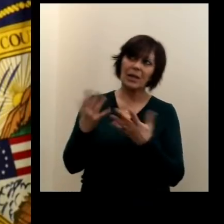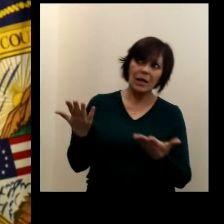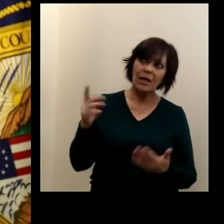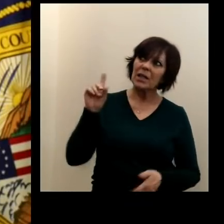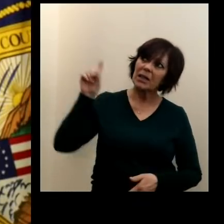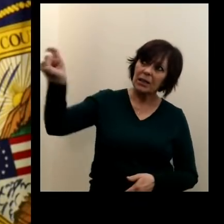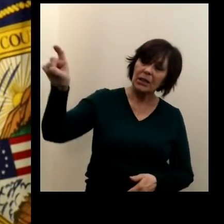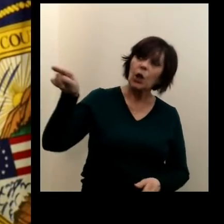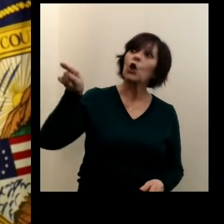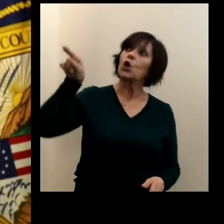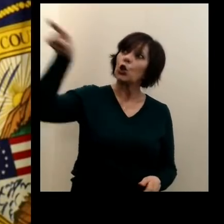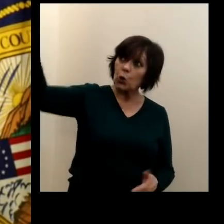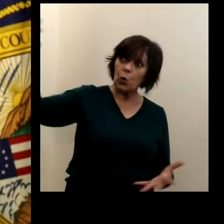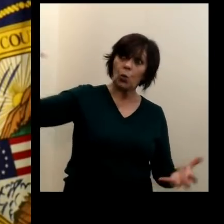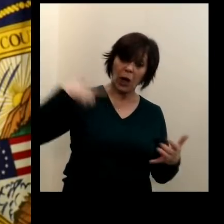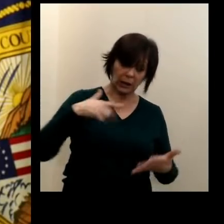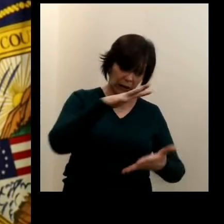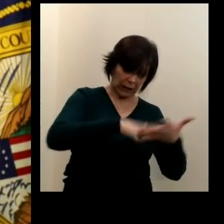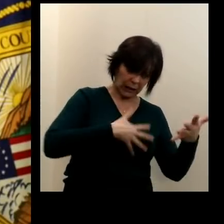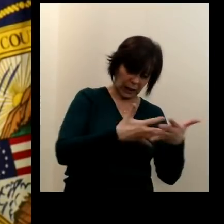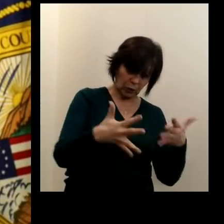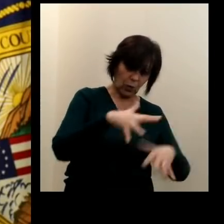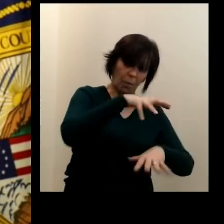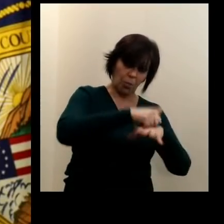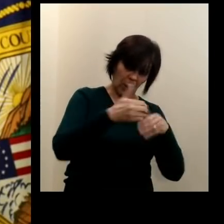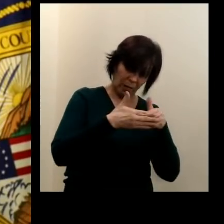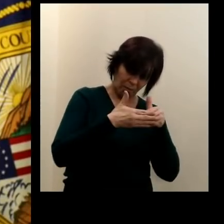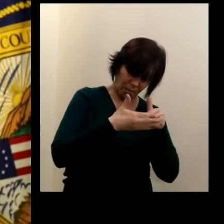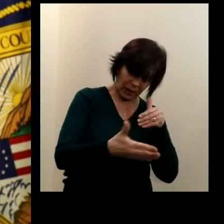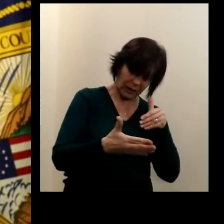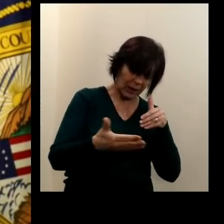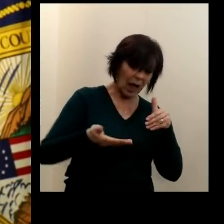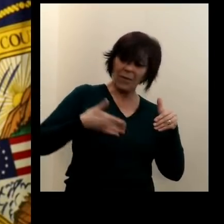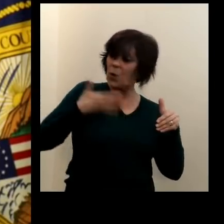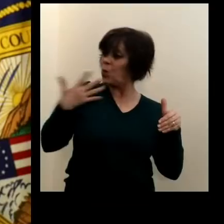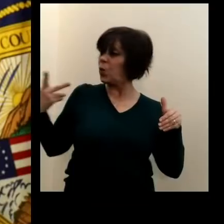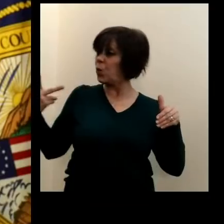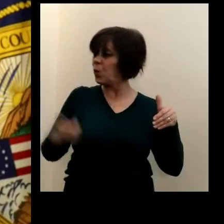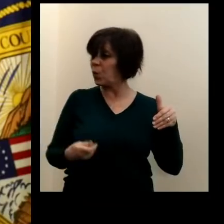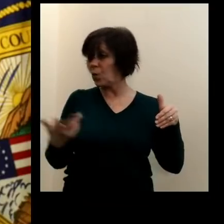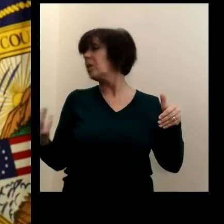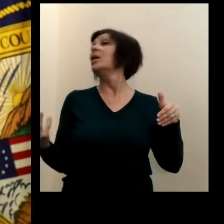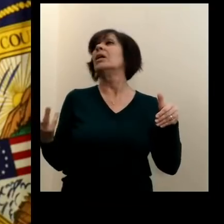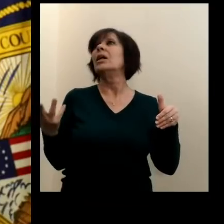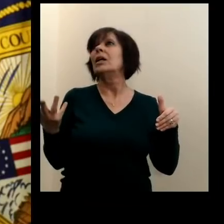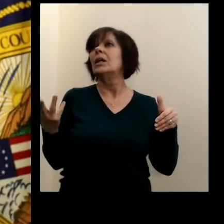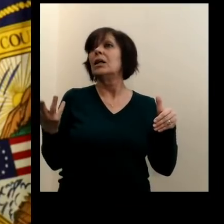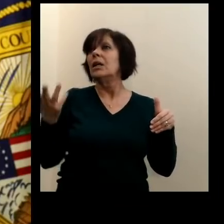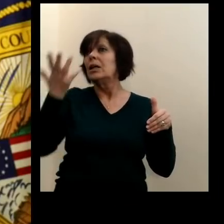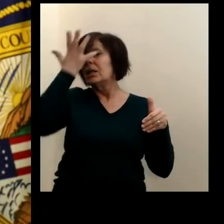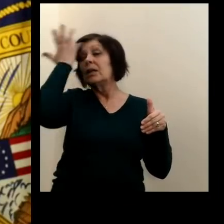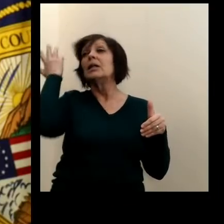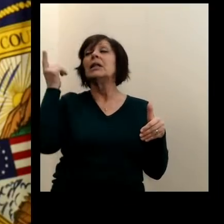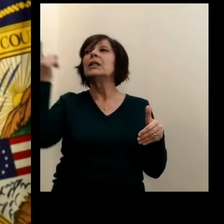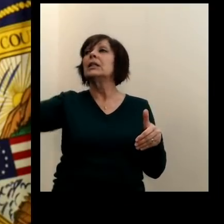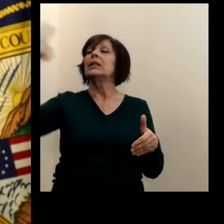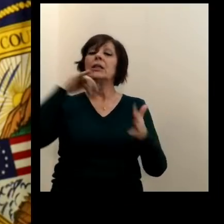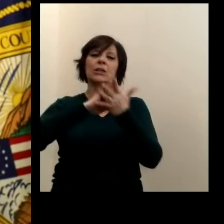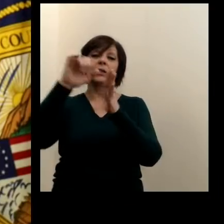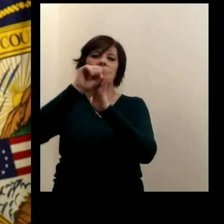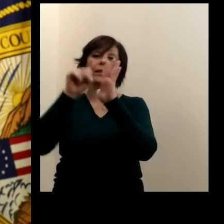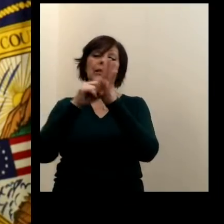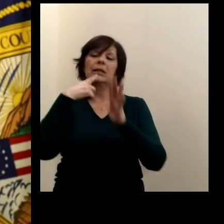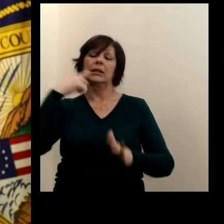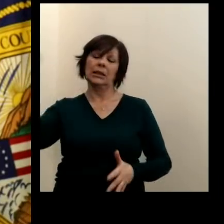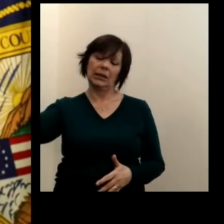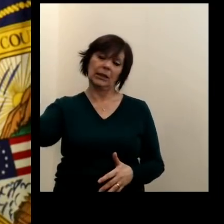specifically, you want us to schedule and create point-of-distribution clinic appointments in the future, even though we